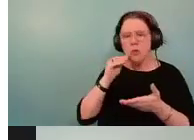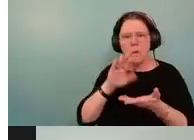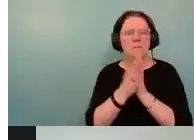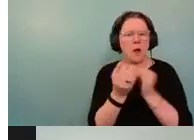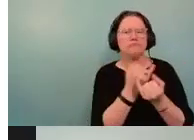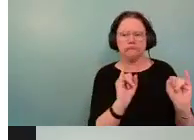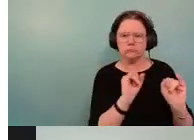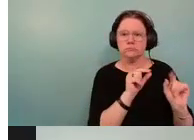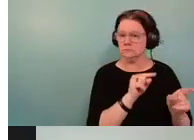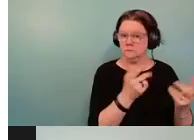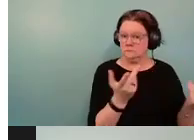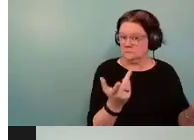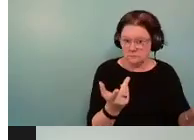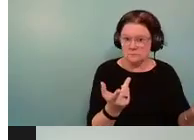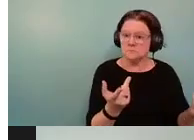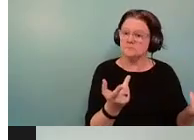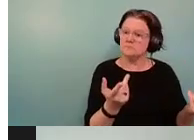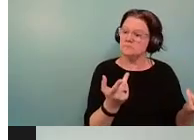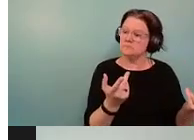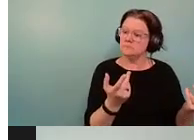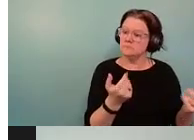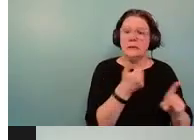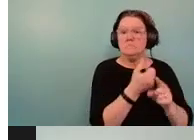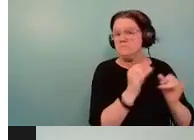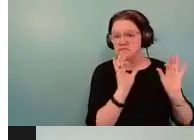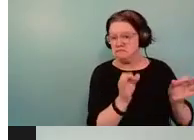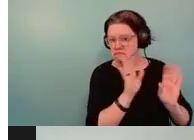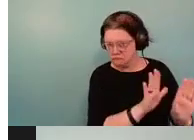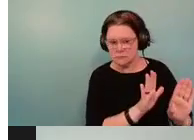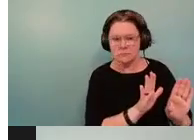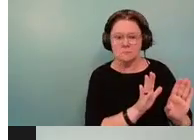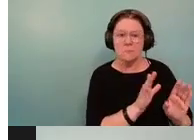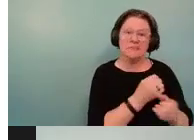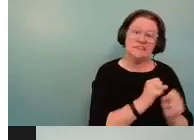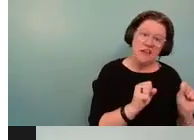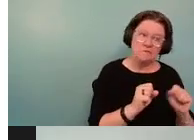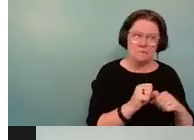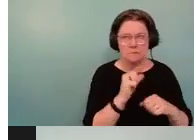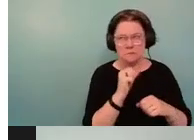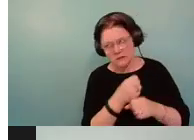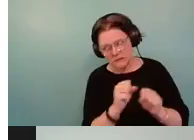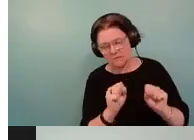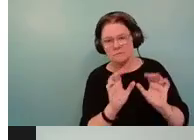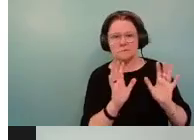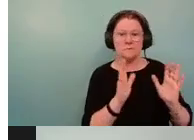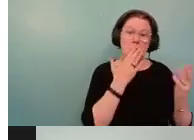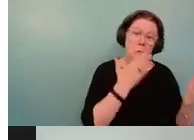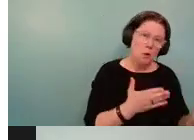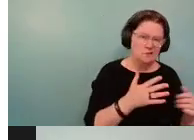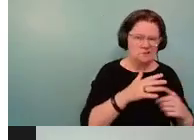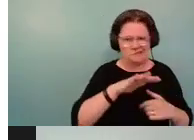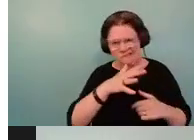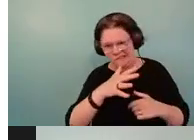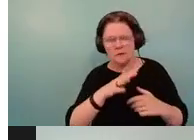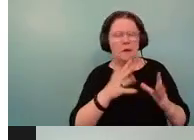autonomy, which means that they start making choices for themselves, sometimes safe, sometimes unsafe, sometimes good, sometimes not